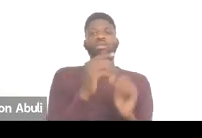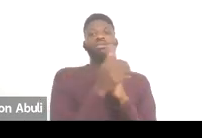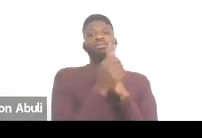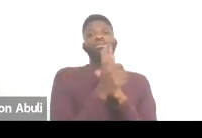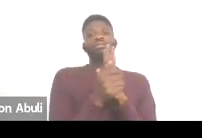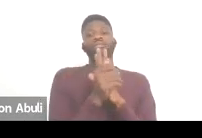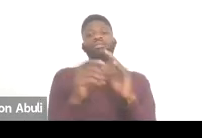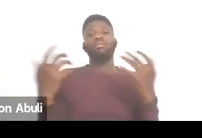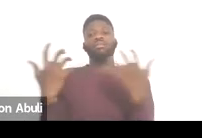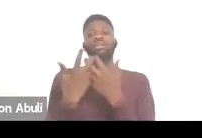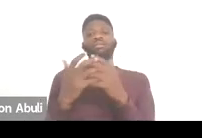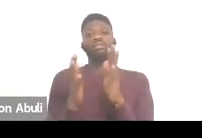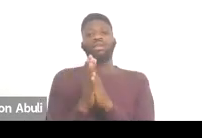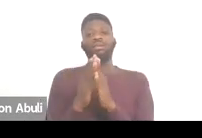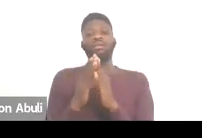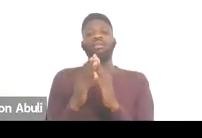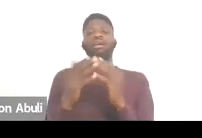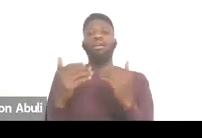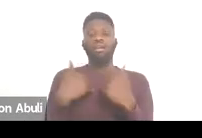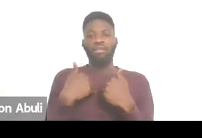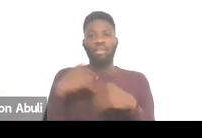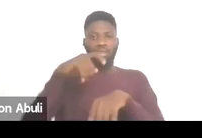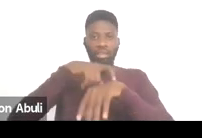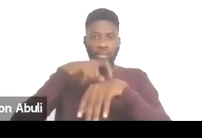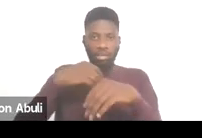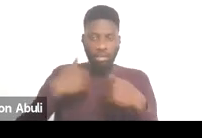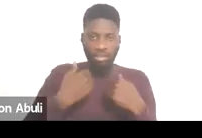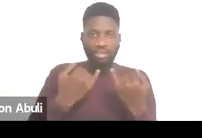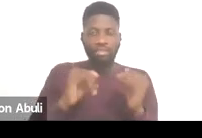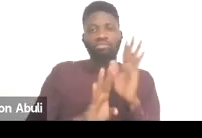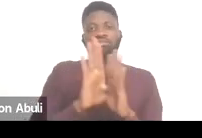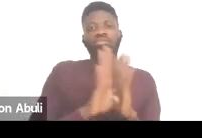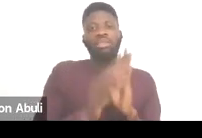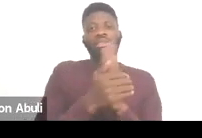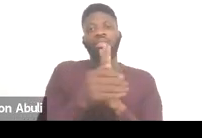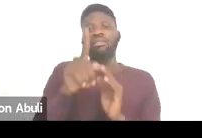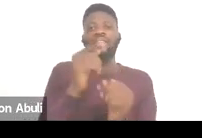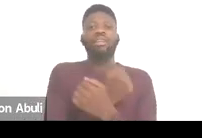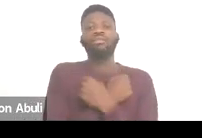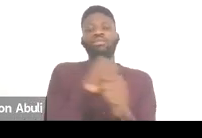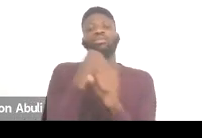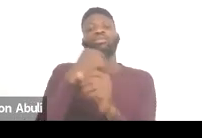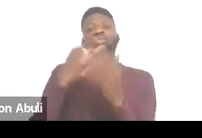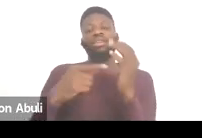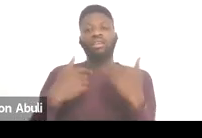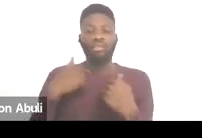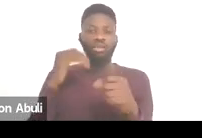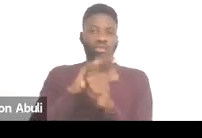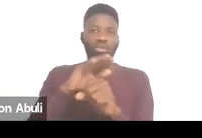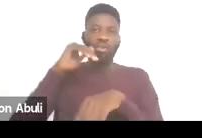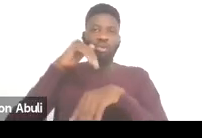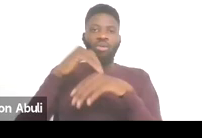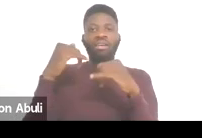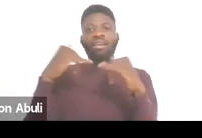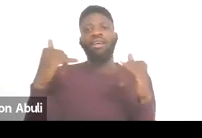You've taken opportunity or time to develop skills in what you love doing. We have a lot of online platforms that